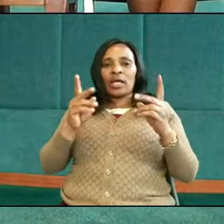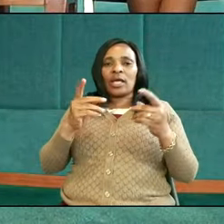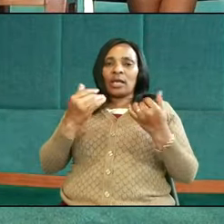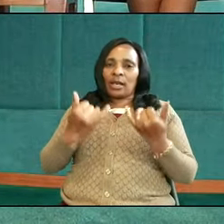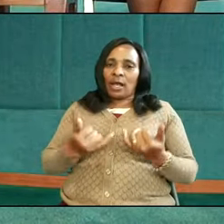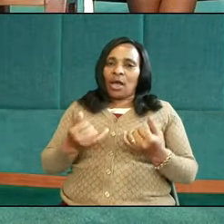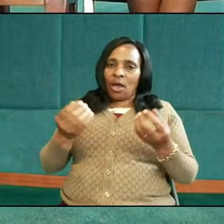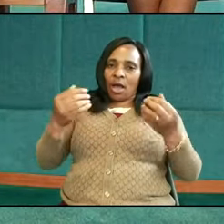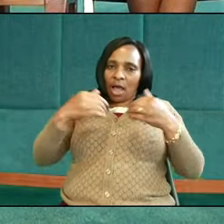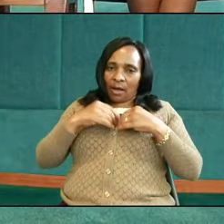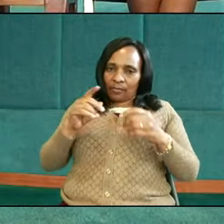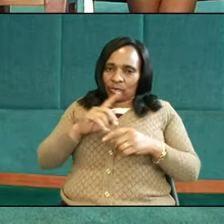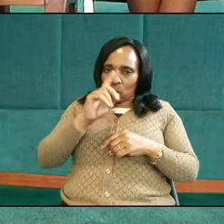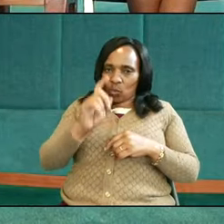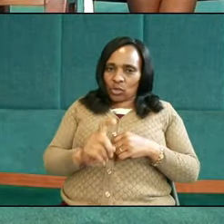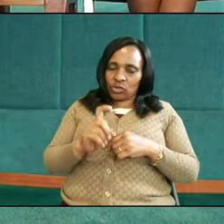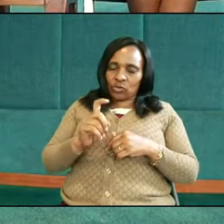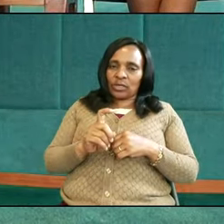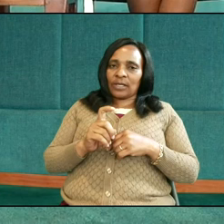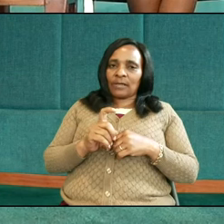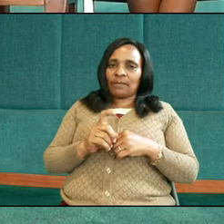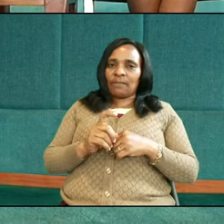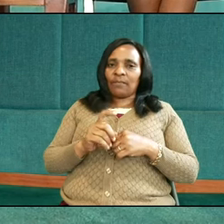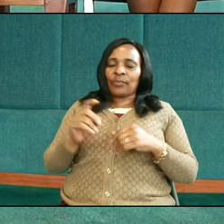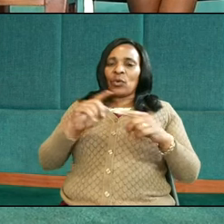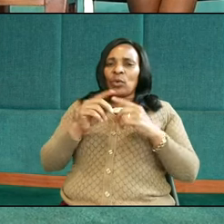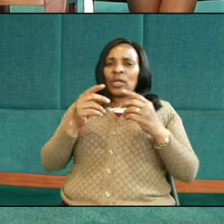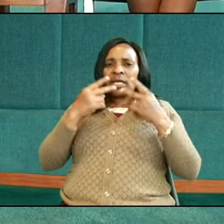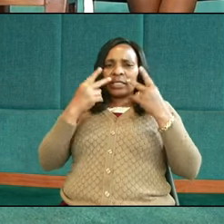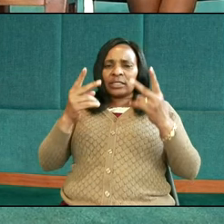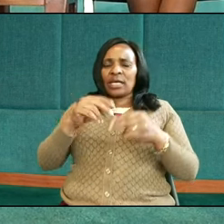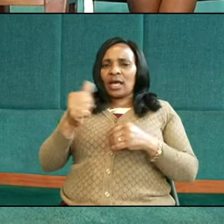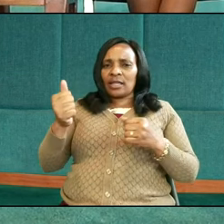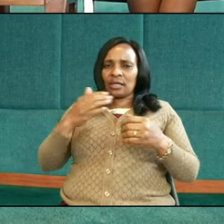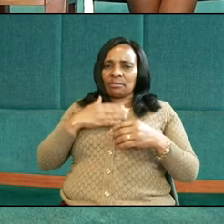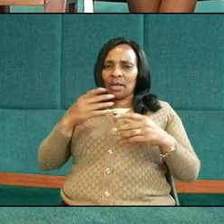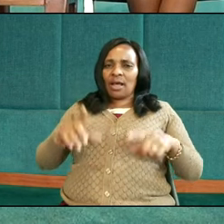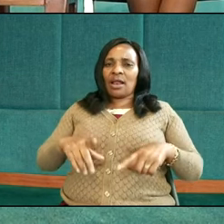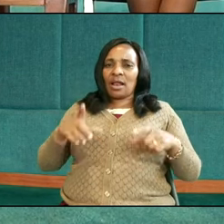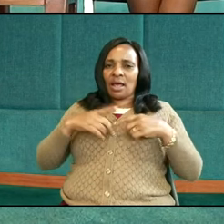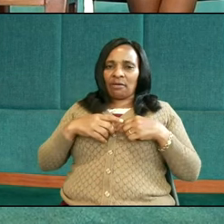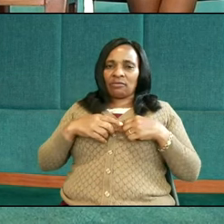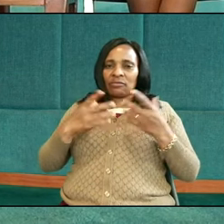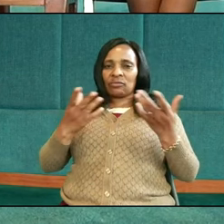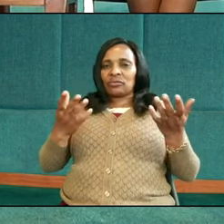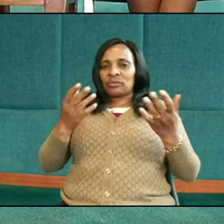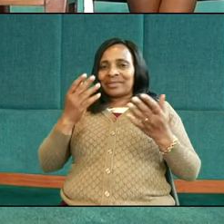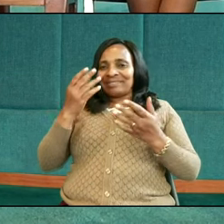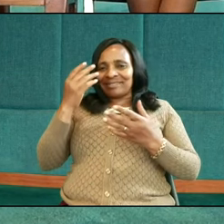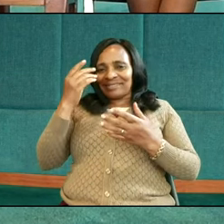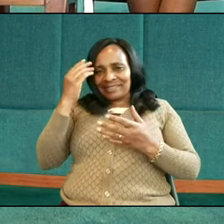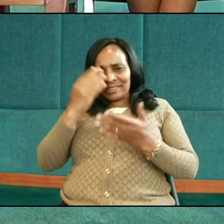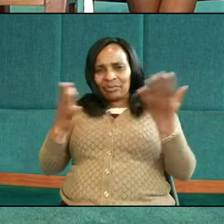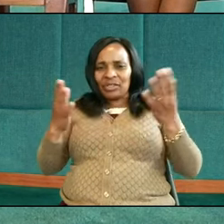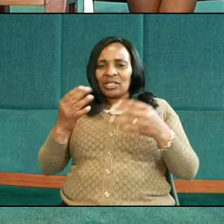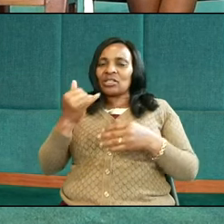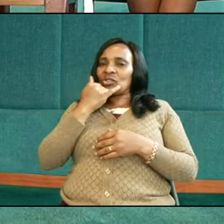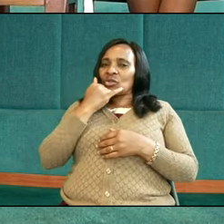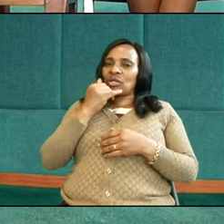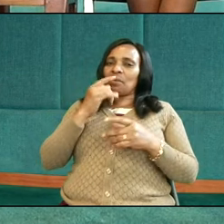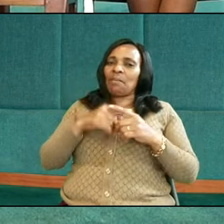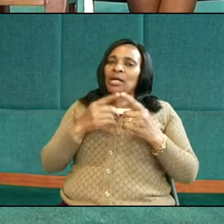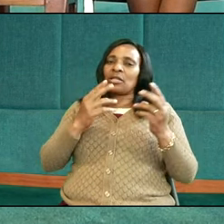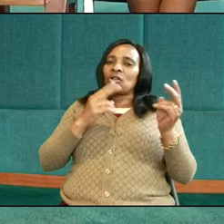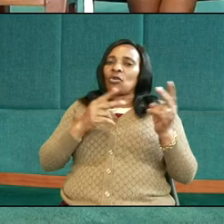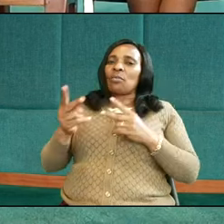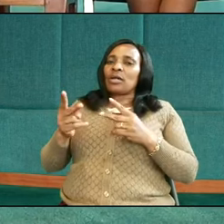here we have the question. When I see others in my life doing something I think is wrong, we